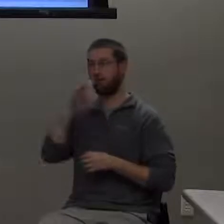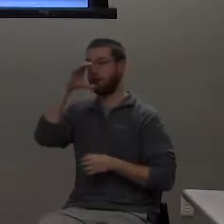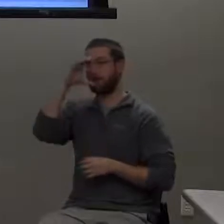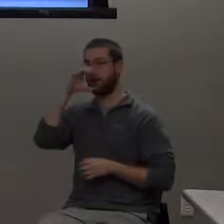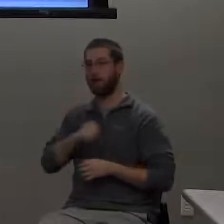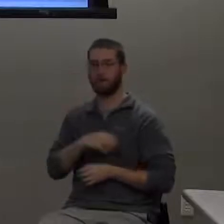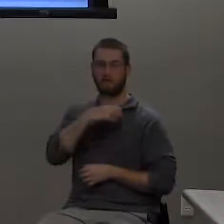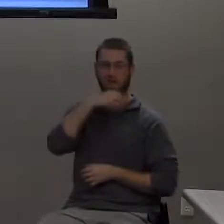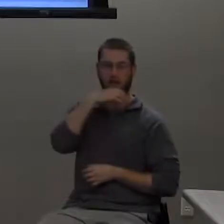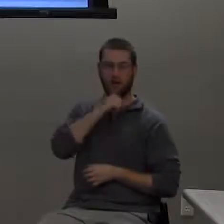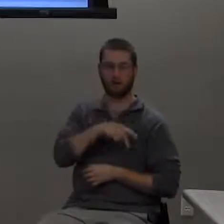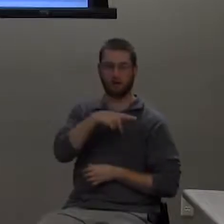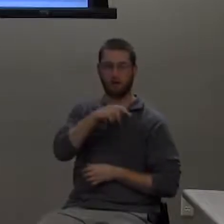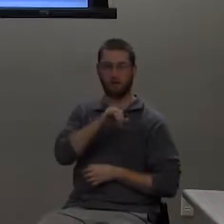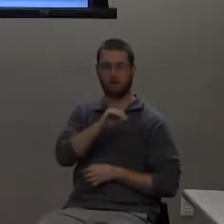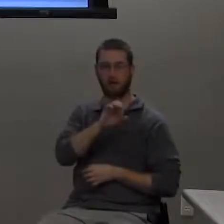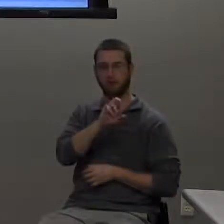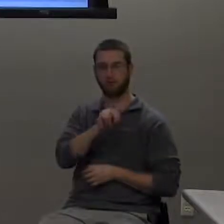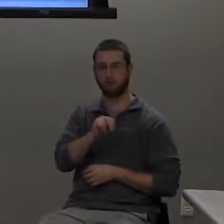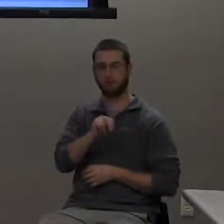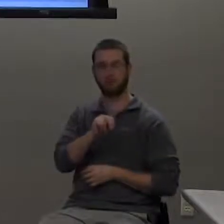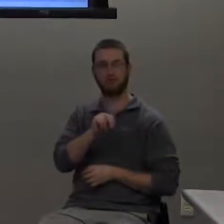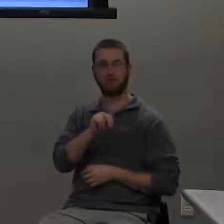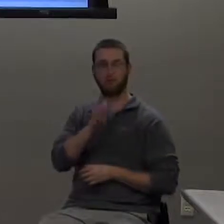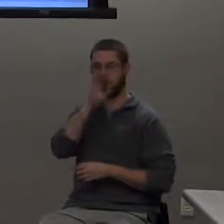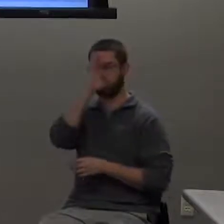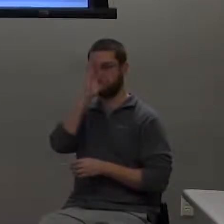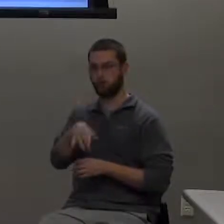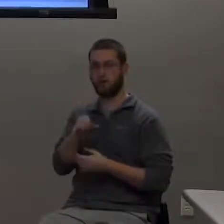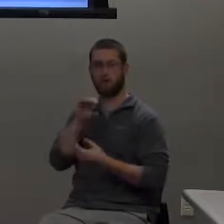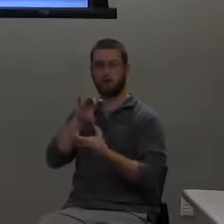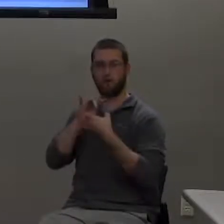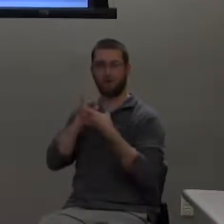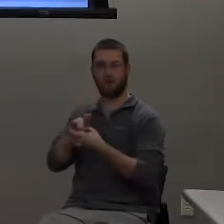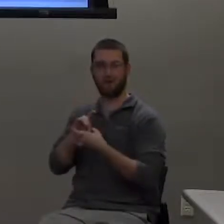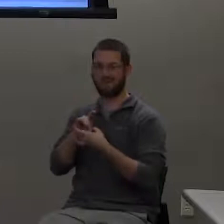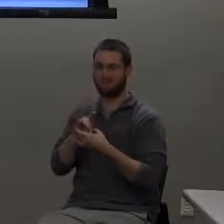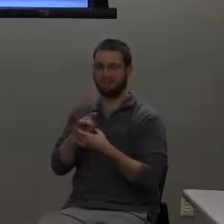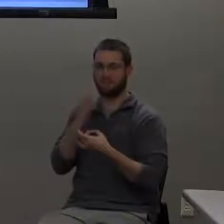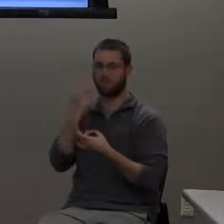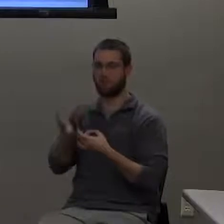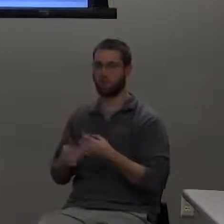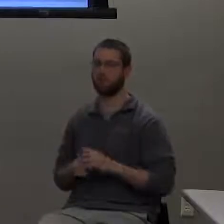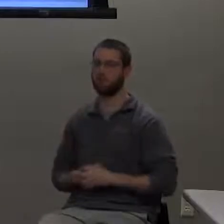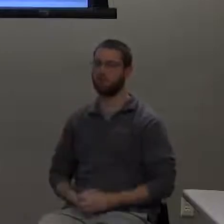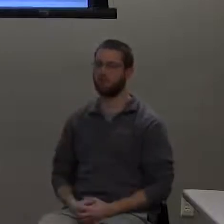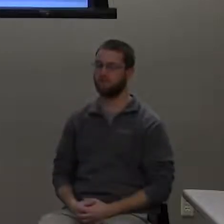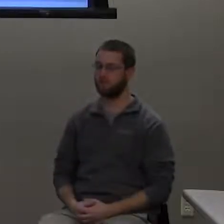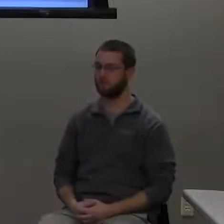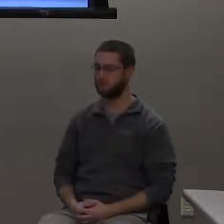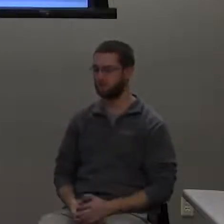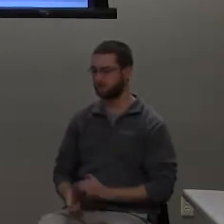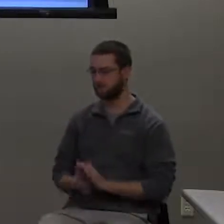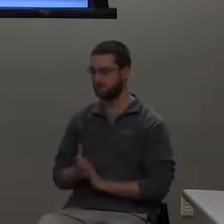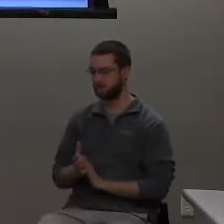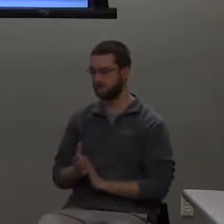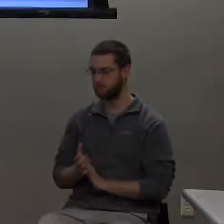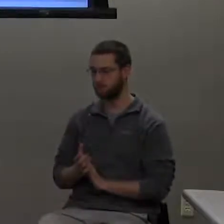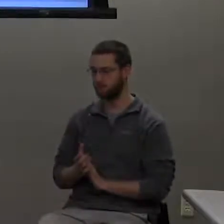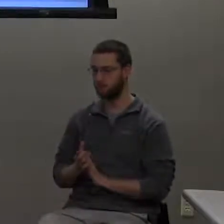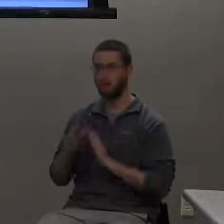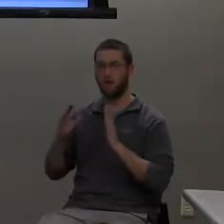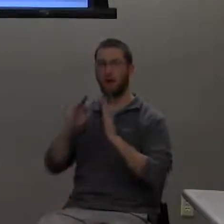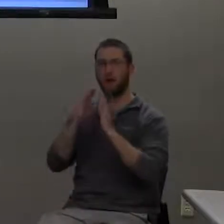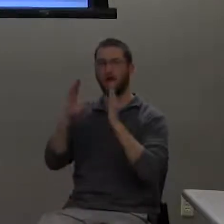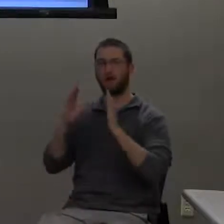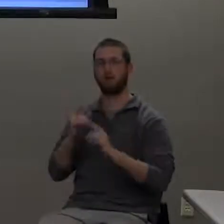age of the population and stuff, but I can't give you a direct correlation. Does that make sense? Mm-hmm. Okay. So, and then housing and